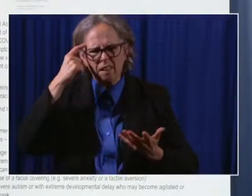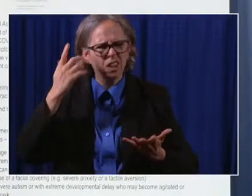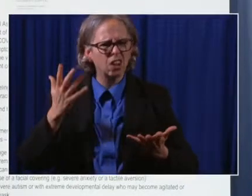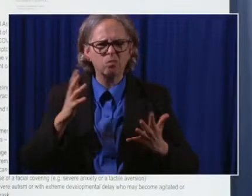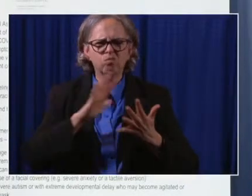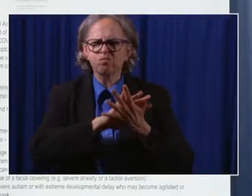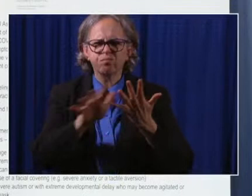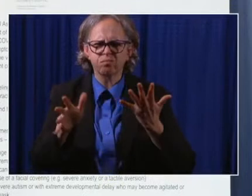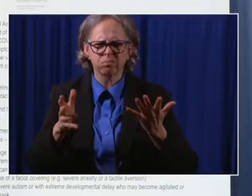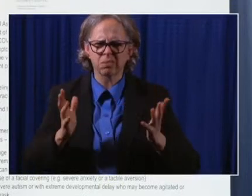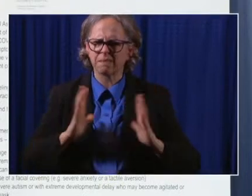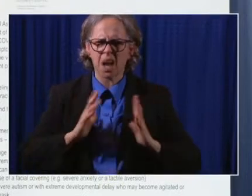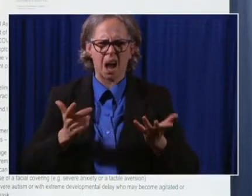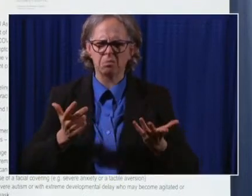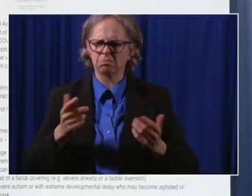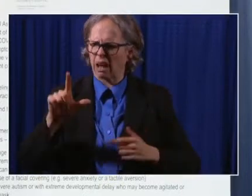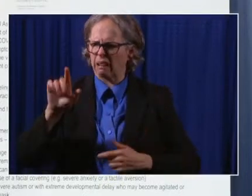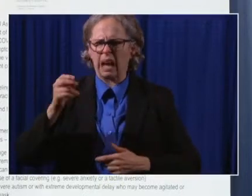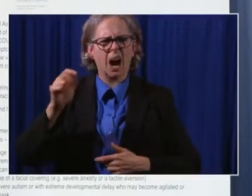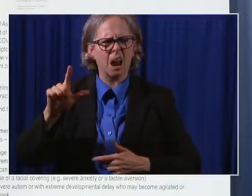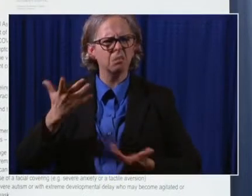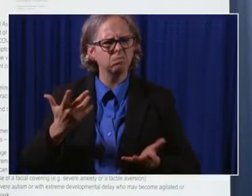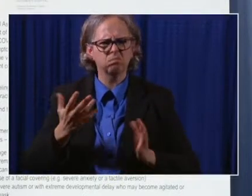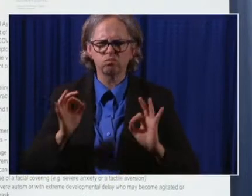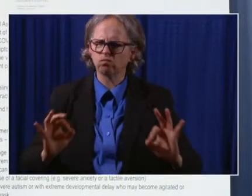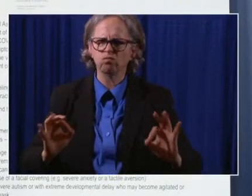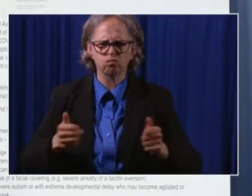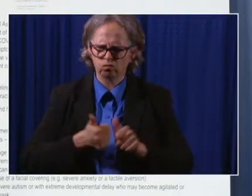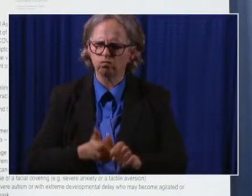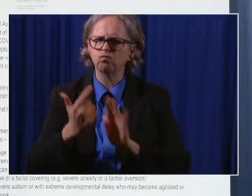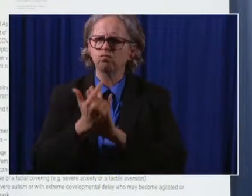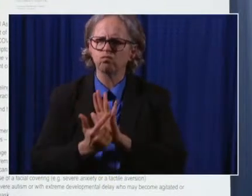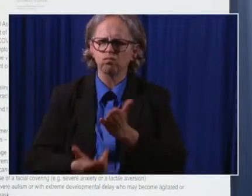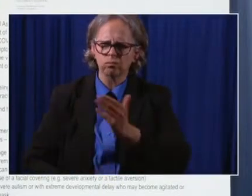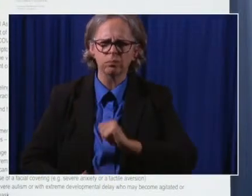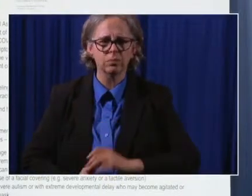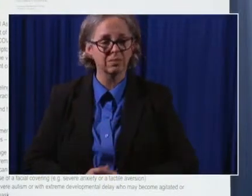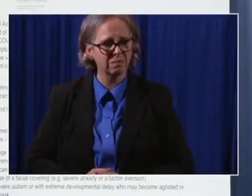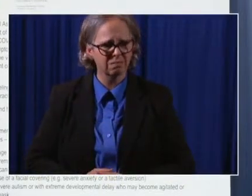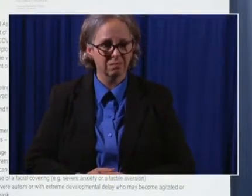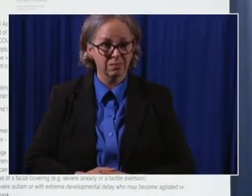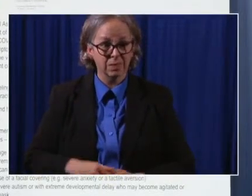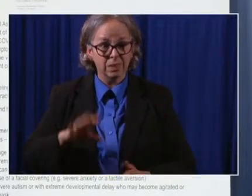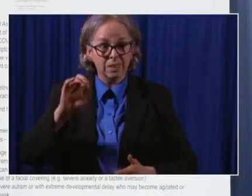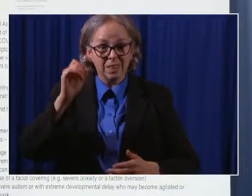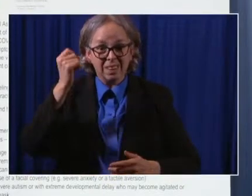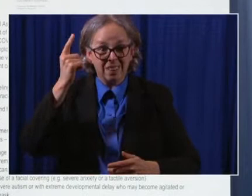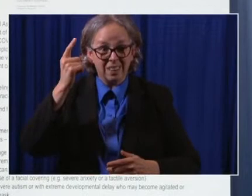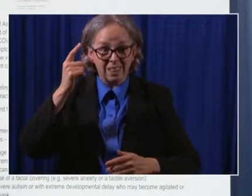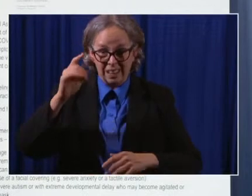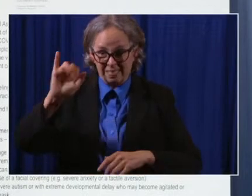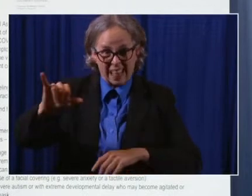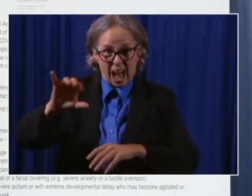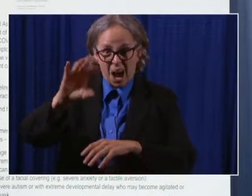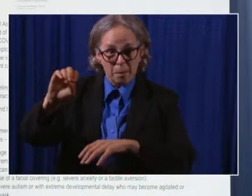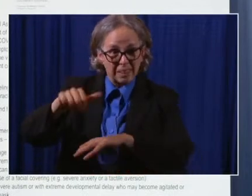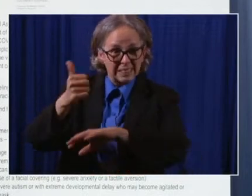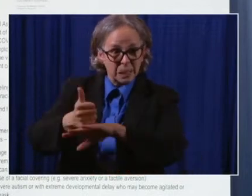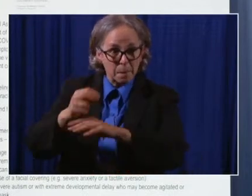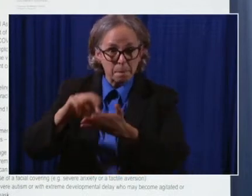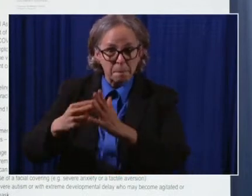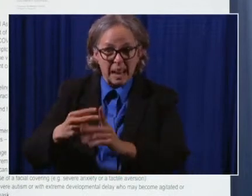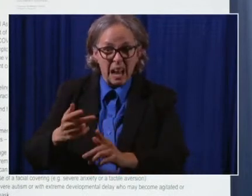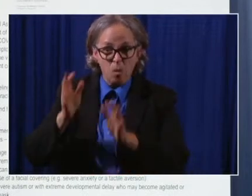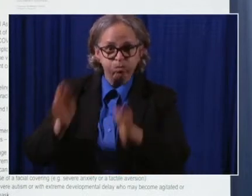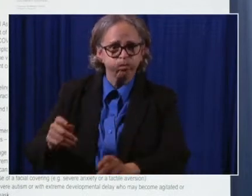them. So the mere existence of that does not mean someone is guilty, and